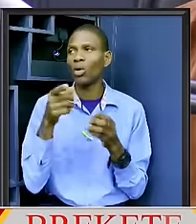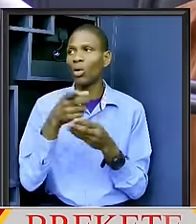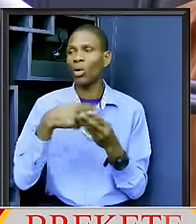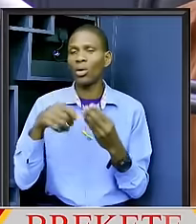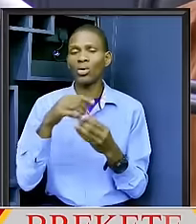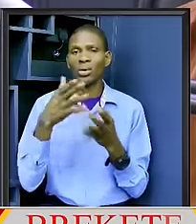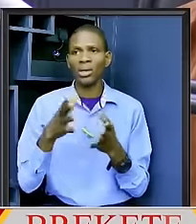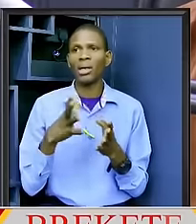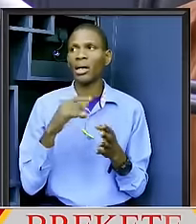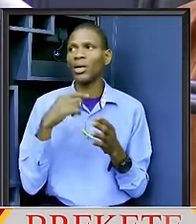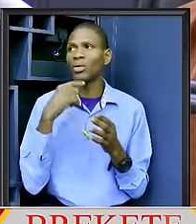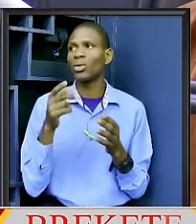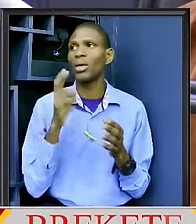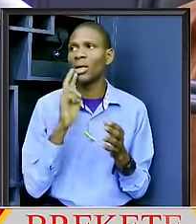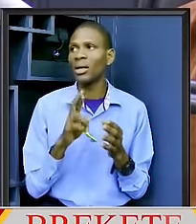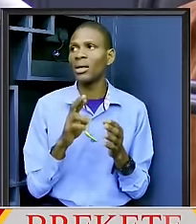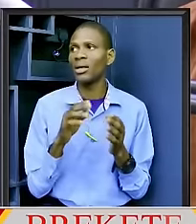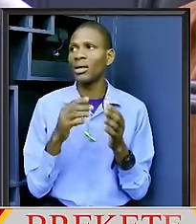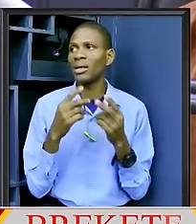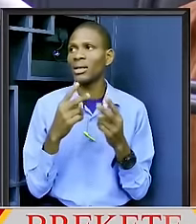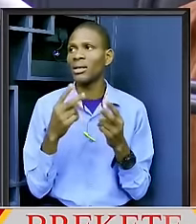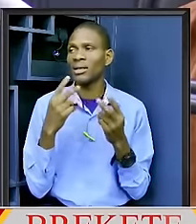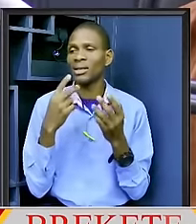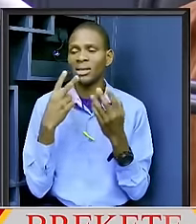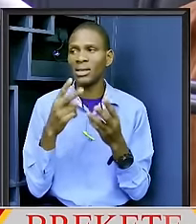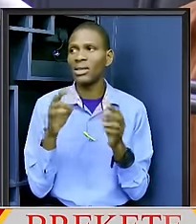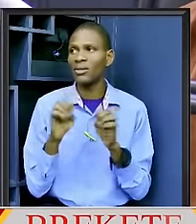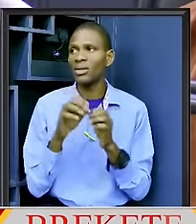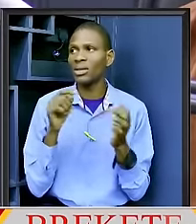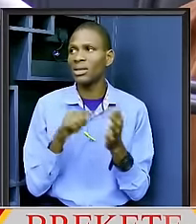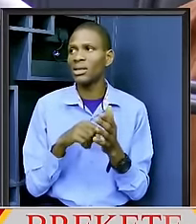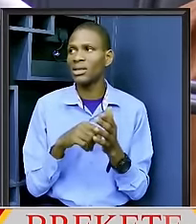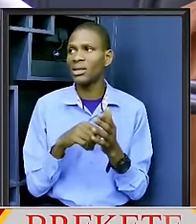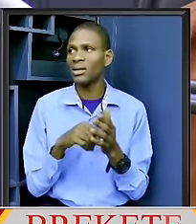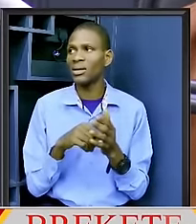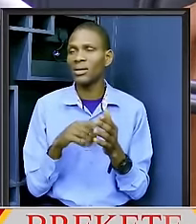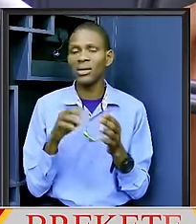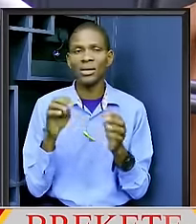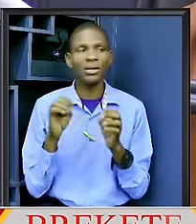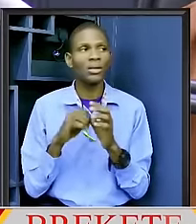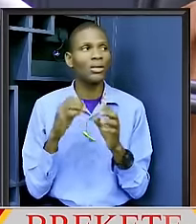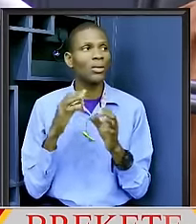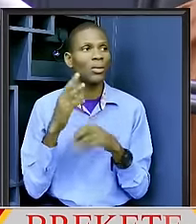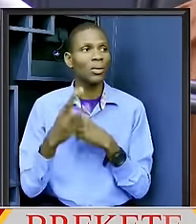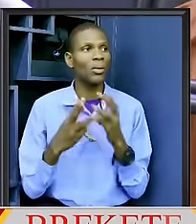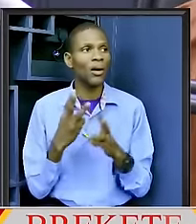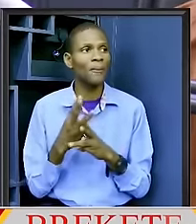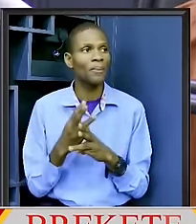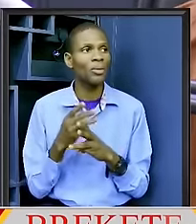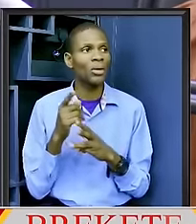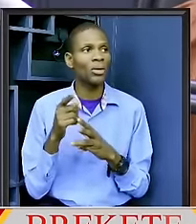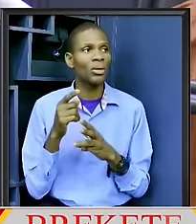were all like this. And I said, see, even this thing now, this thing is